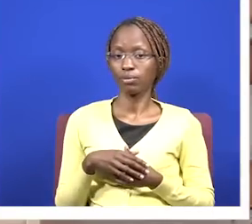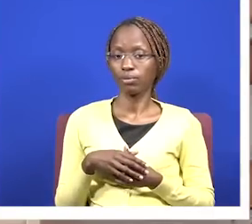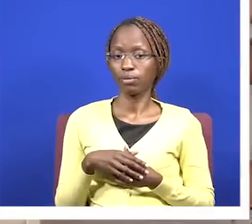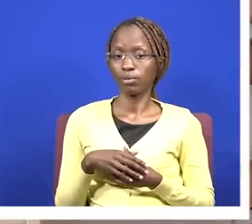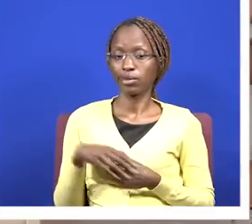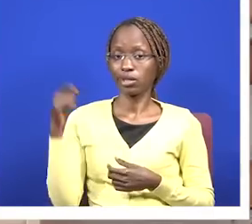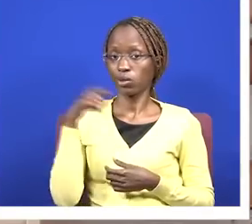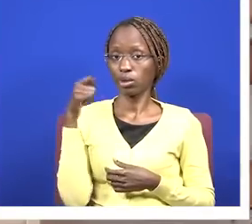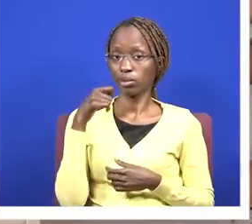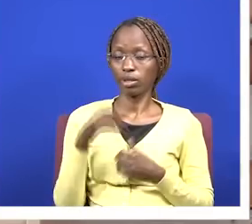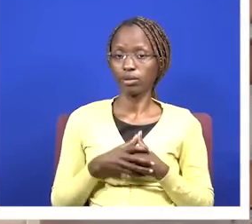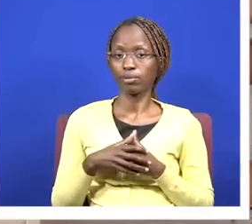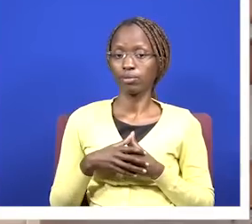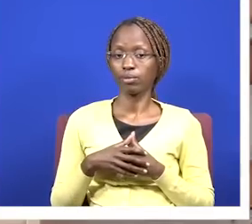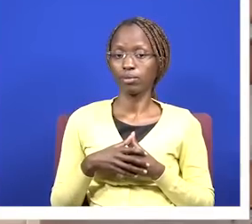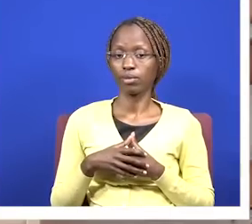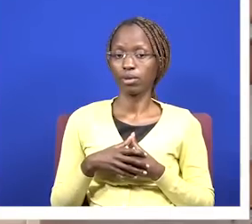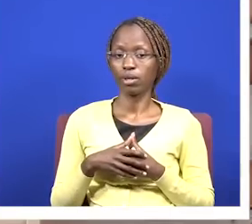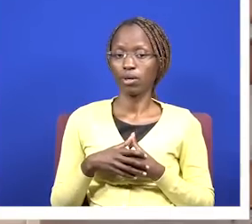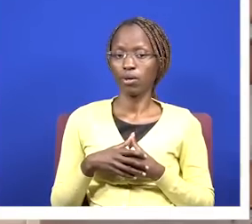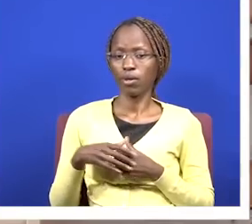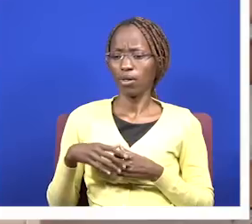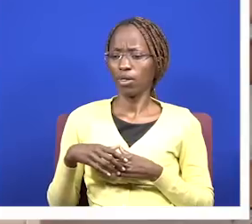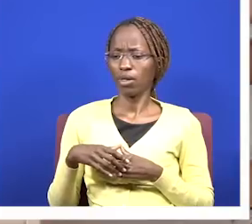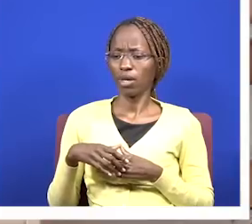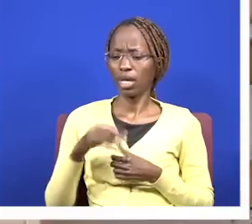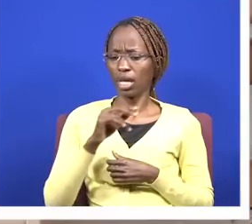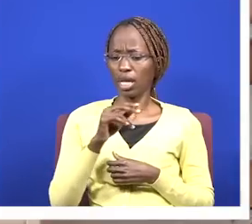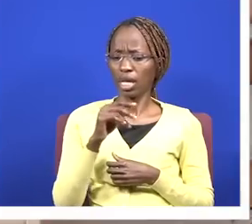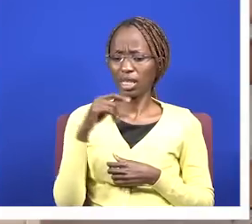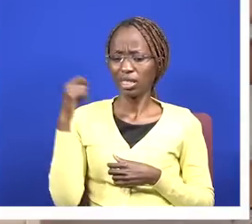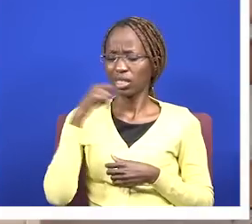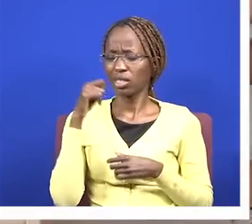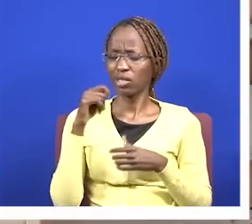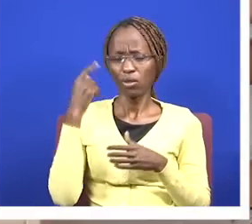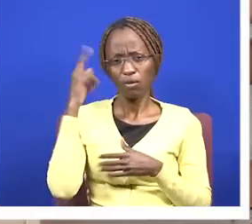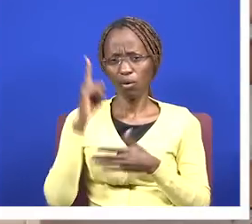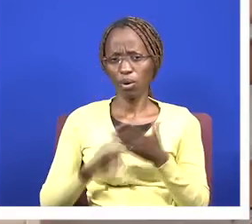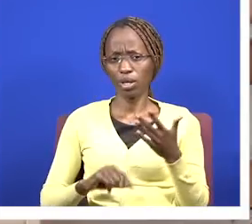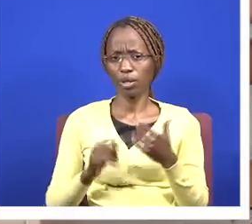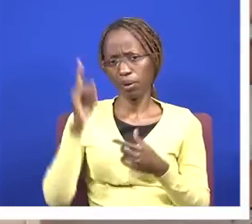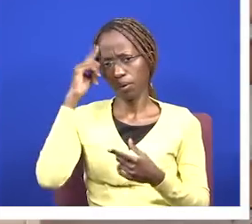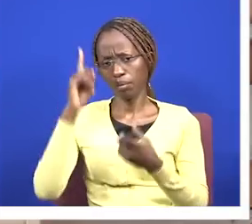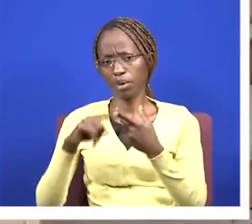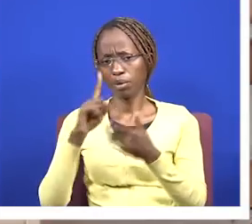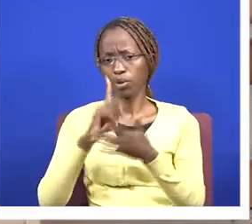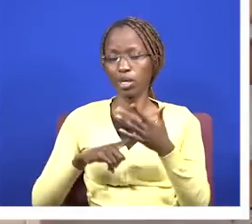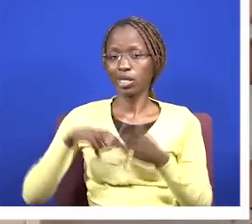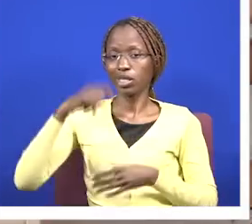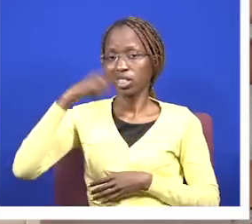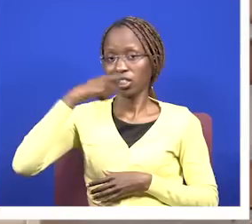Yes, it's a toothbrush. And what's the purpose or the use of a toothbrush? To